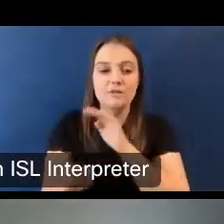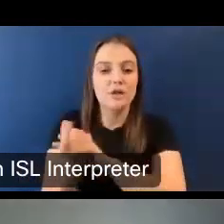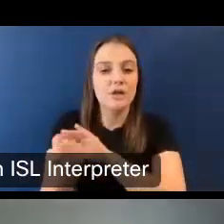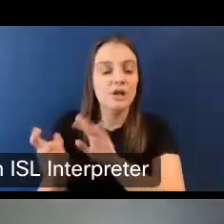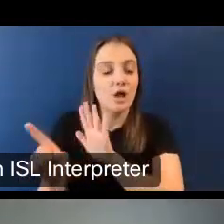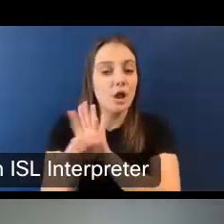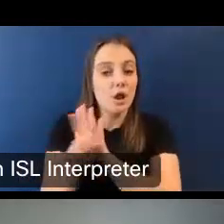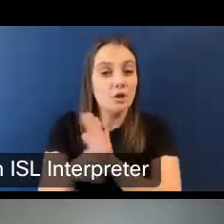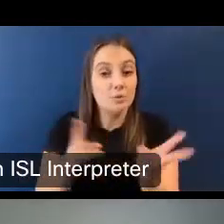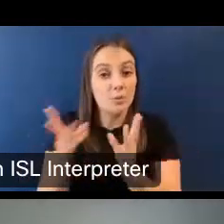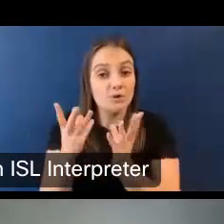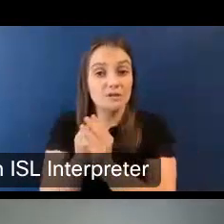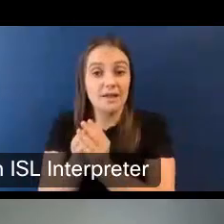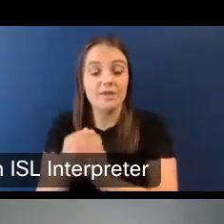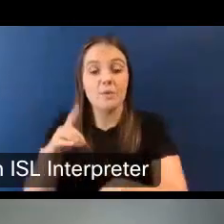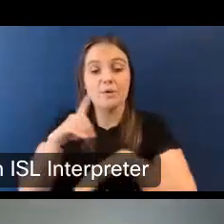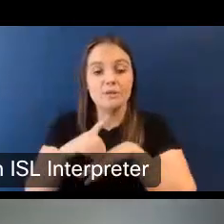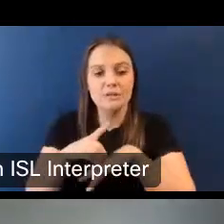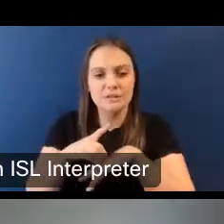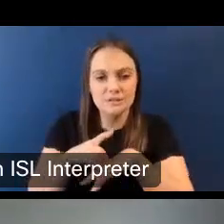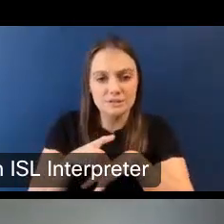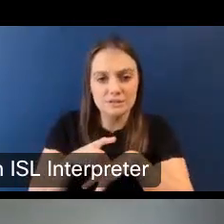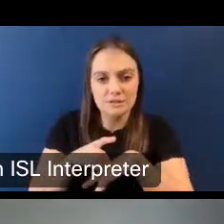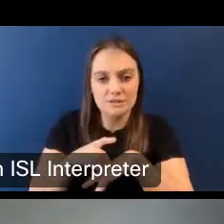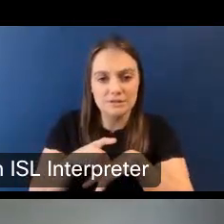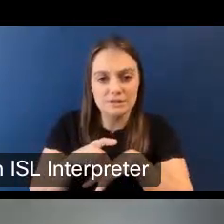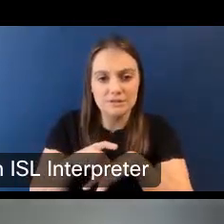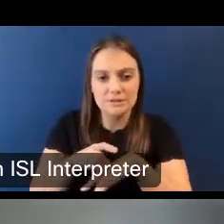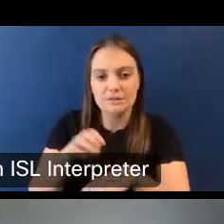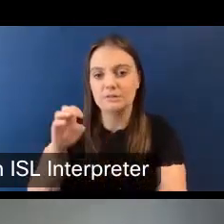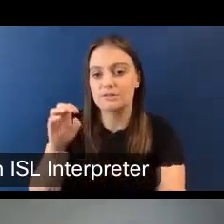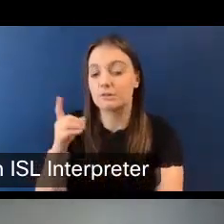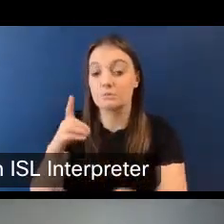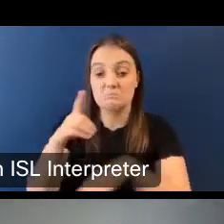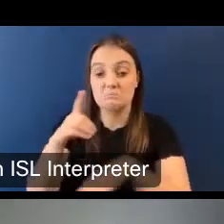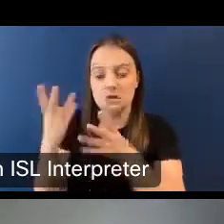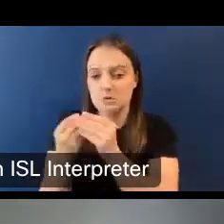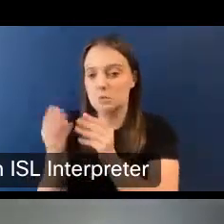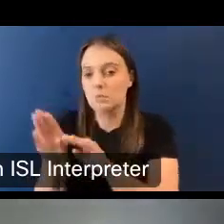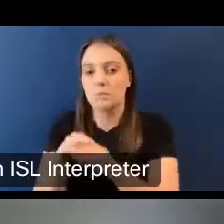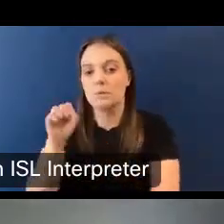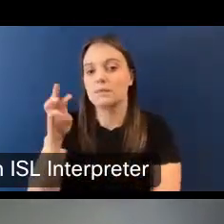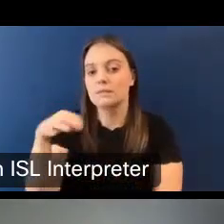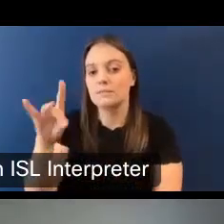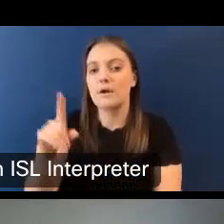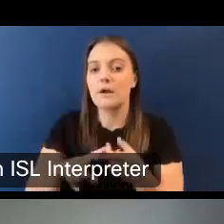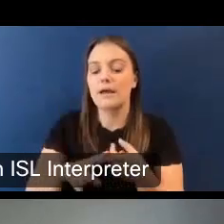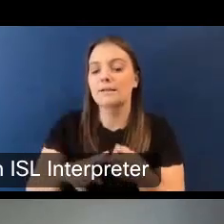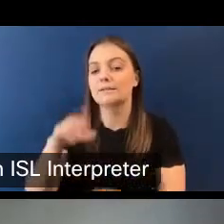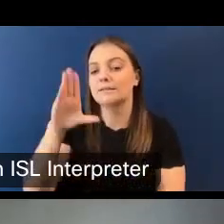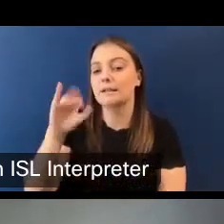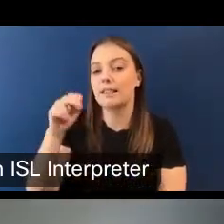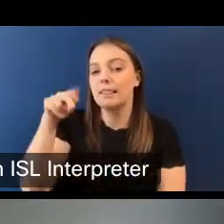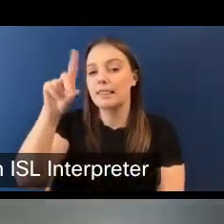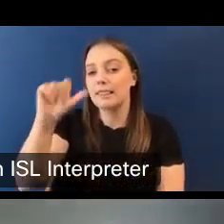who's a SPARK fellow, was SPARK fellow at the time and a registrar in public health medicine, and Linda Klotzbach, who's a service